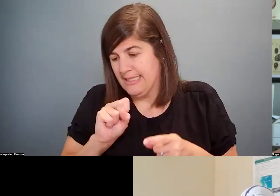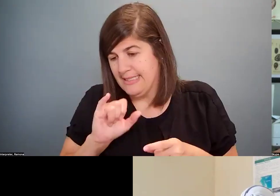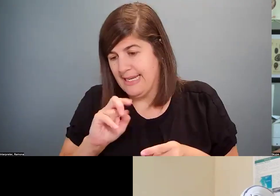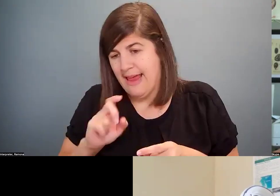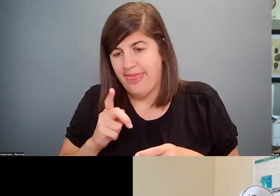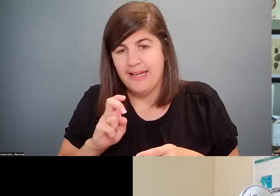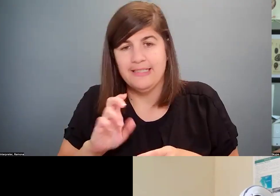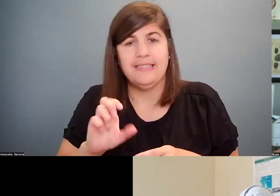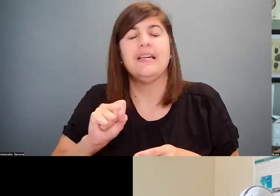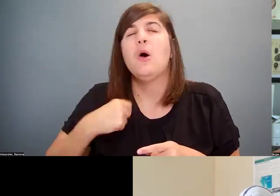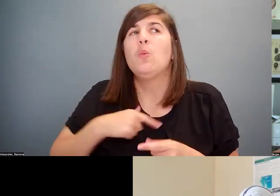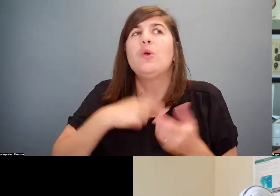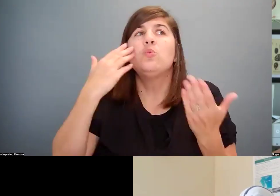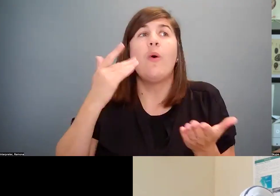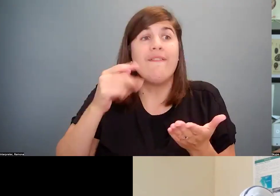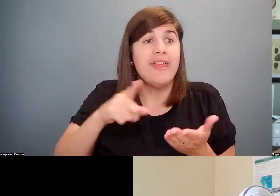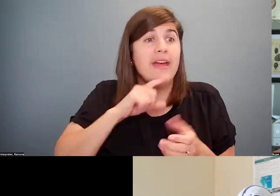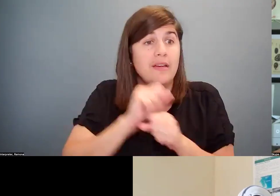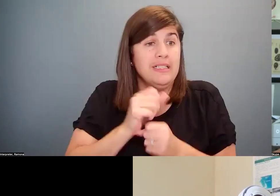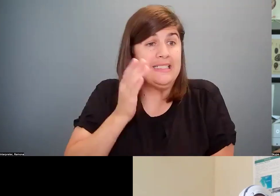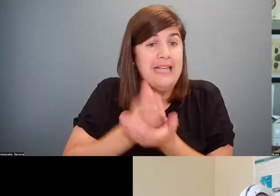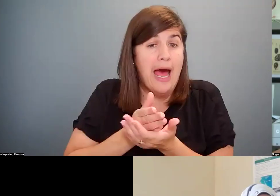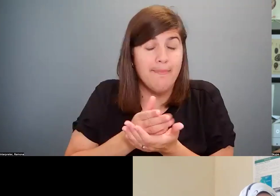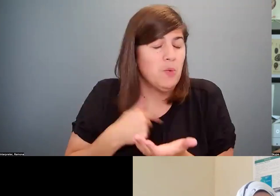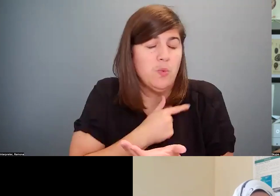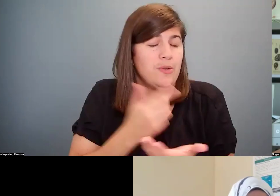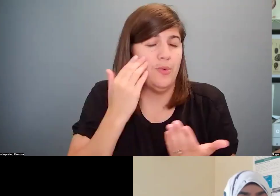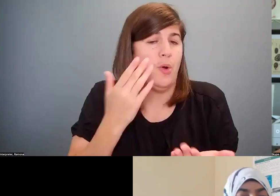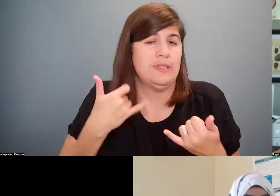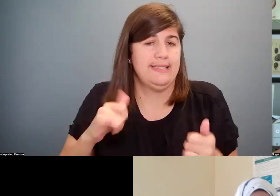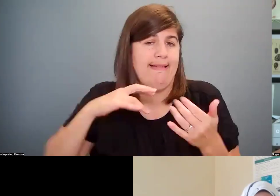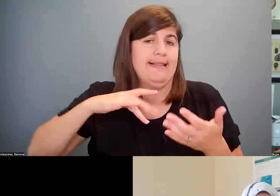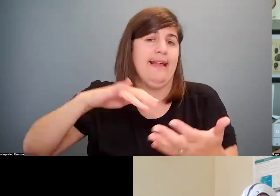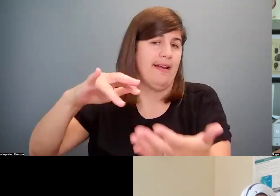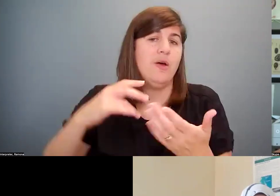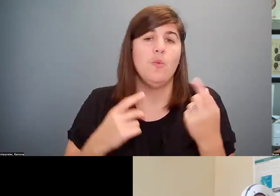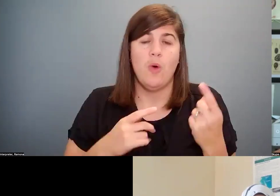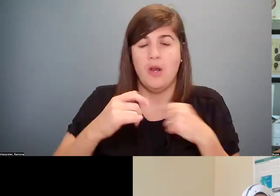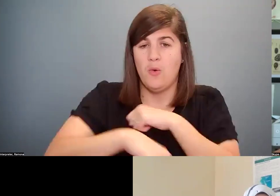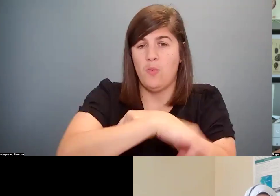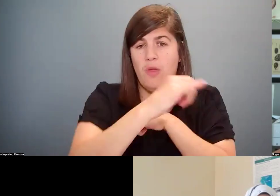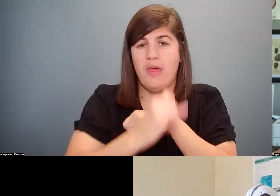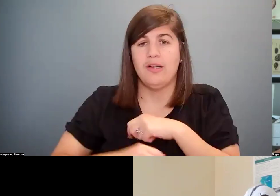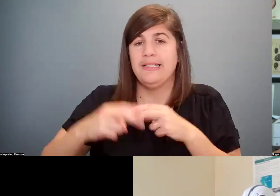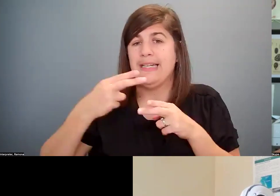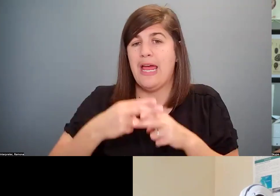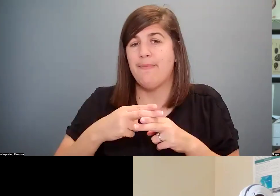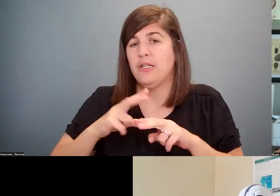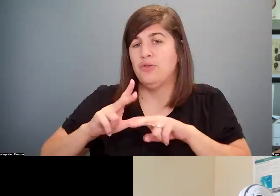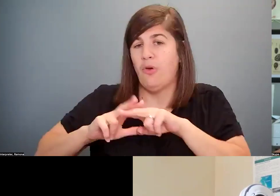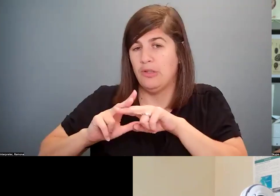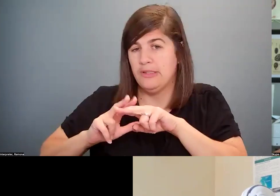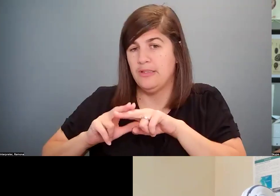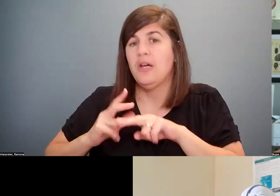reproducing. We're not sure if whales ever stop in their lifetime. We have this one whale, her name is Salt. She is one of the first whales that we